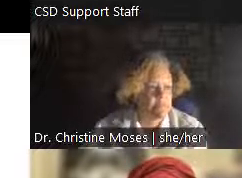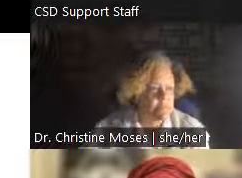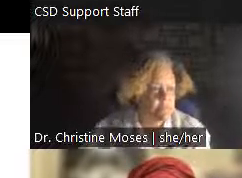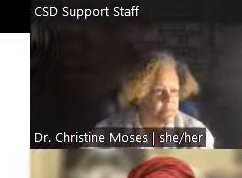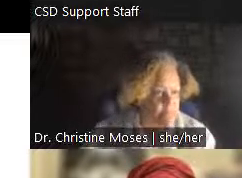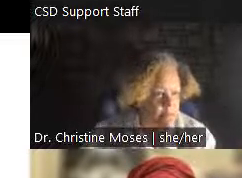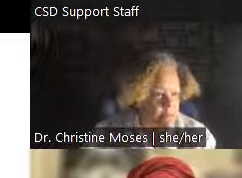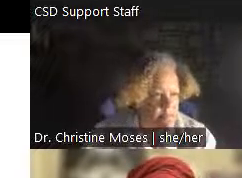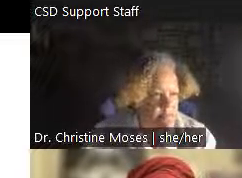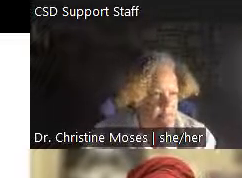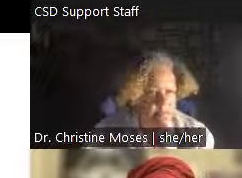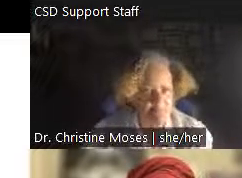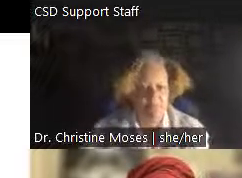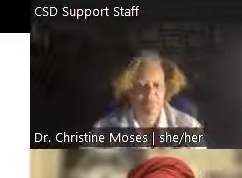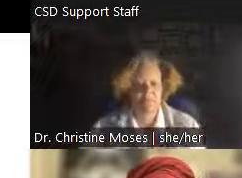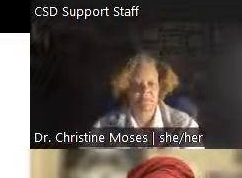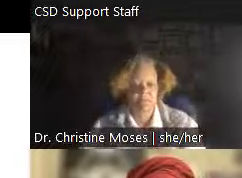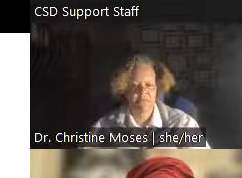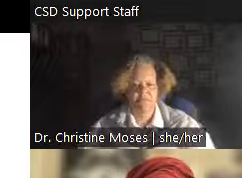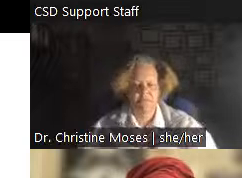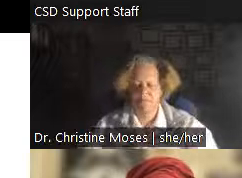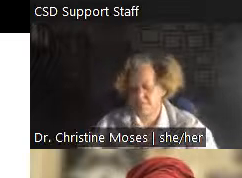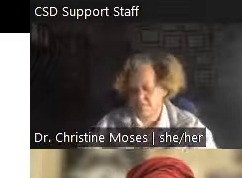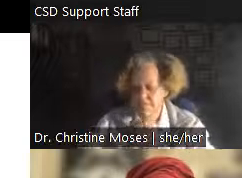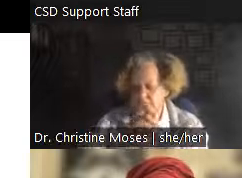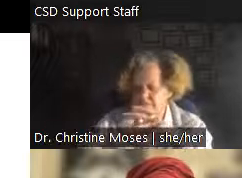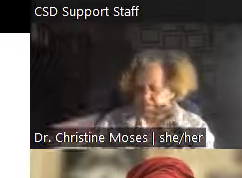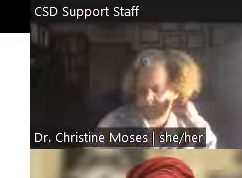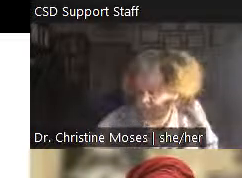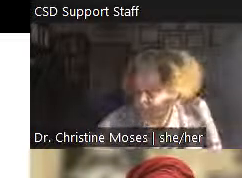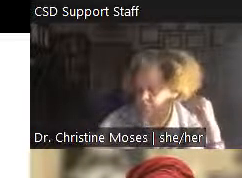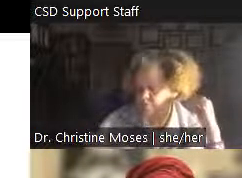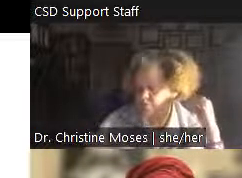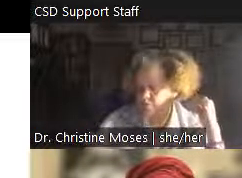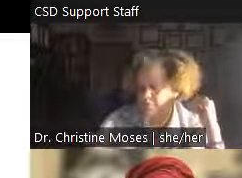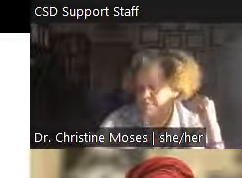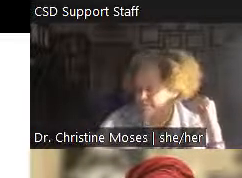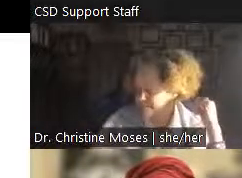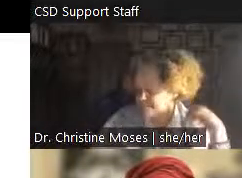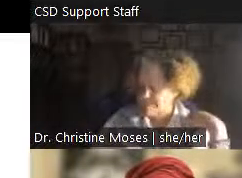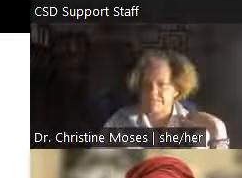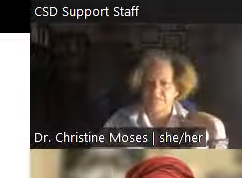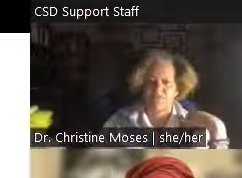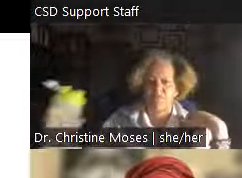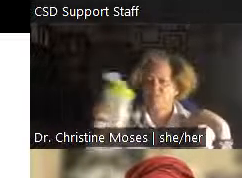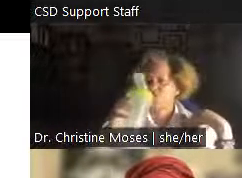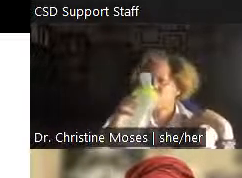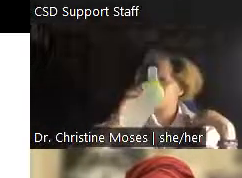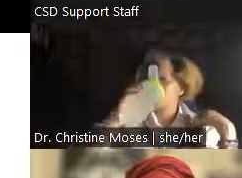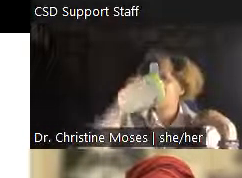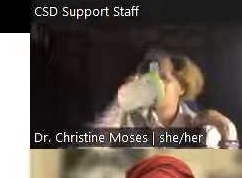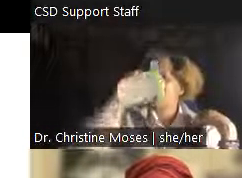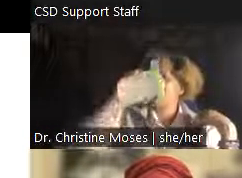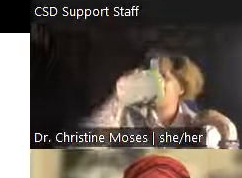we have a suggested addition here, and then we kind of have a co-chair suggestion around removing some language and